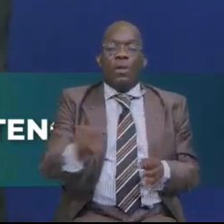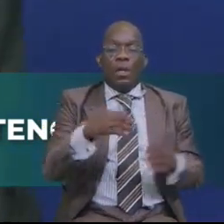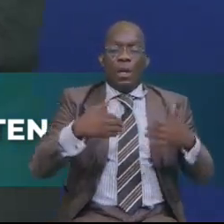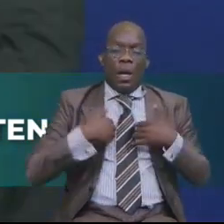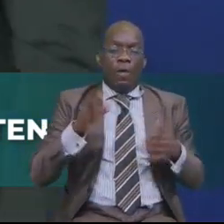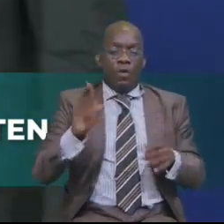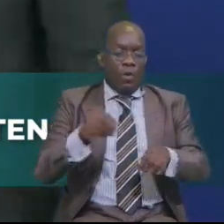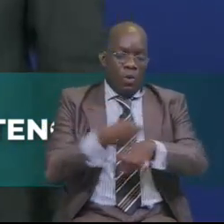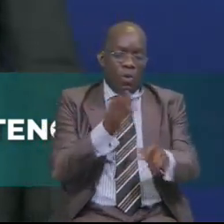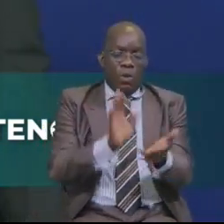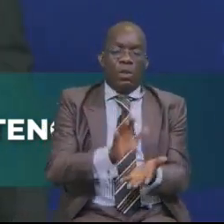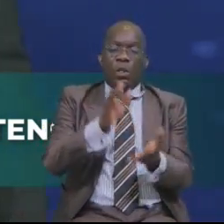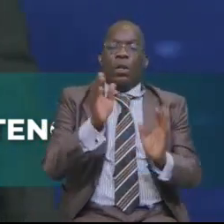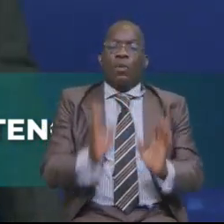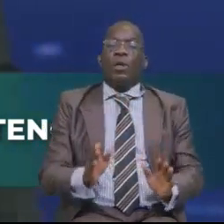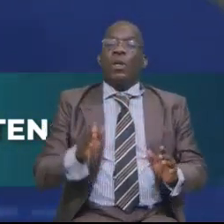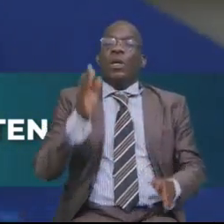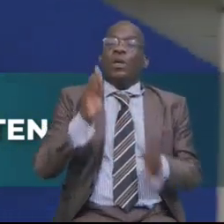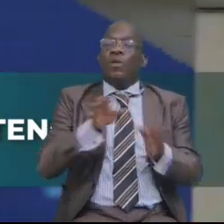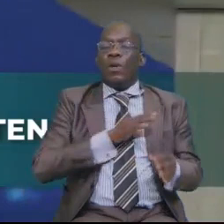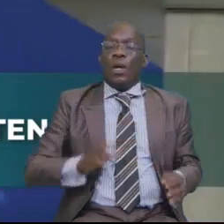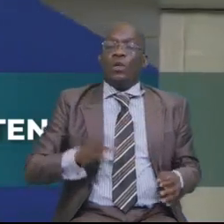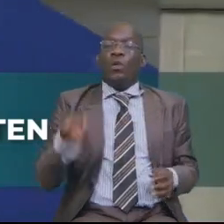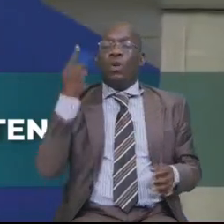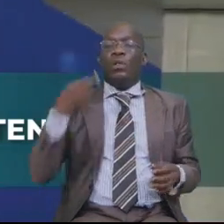here, what will Christ do? These are the